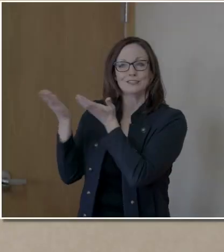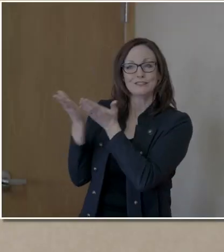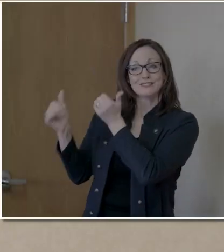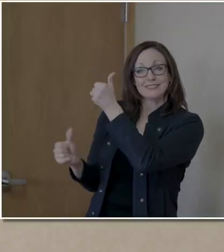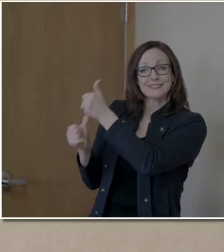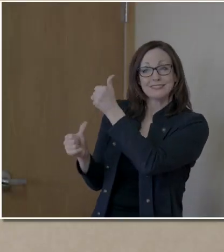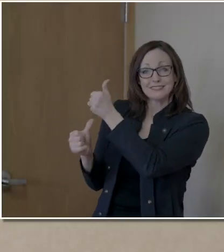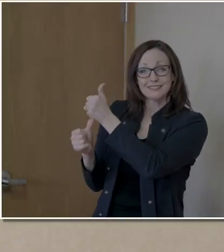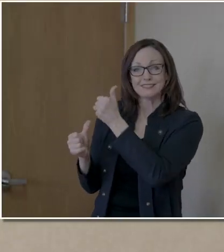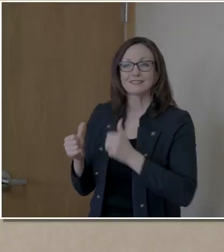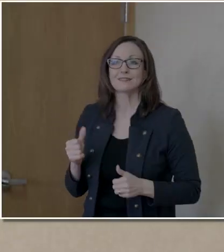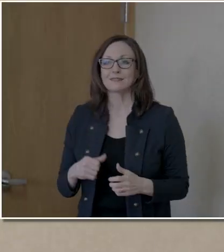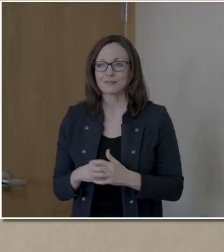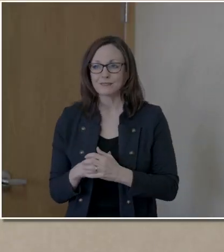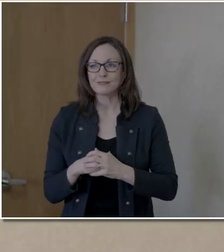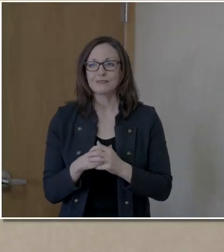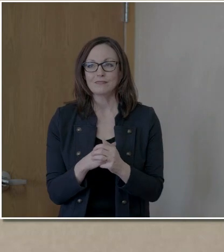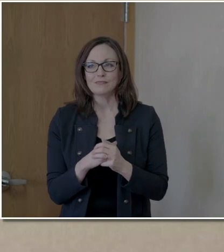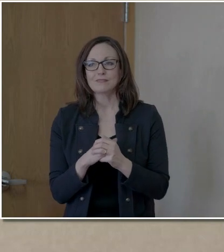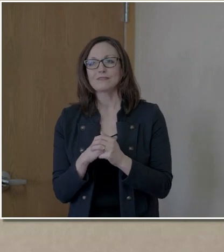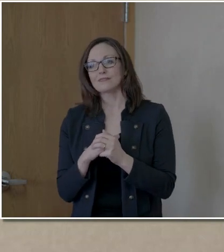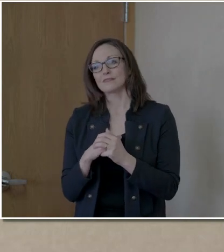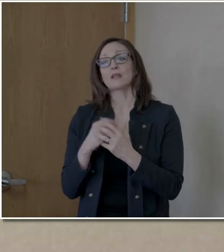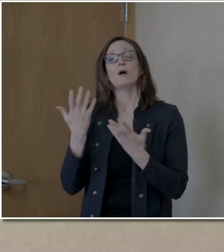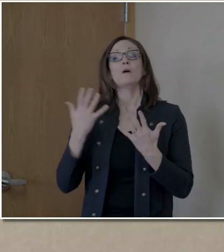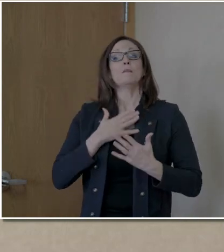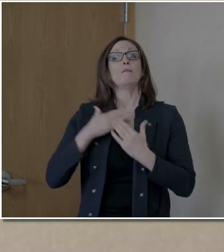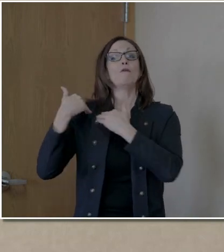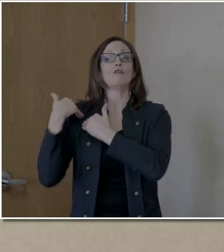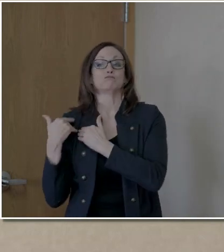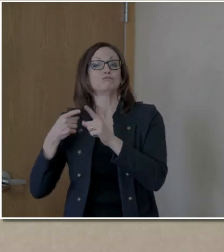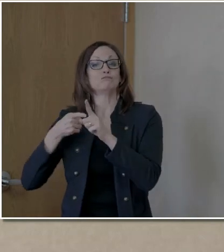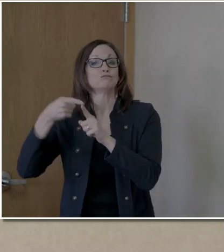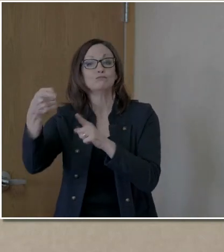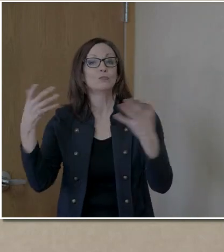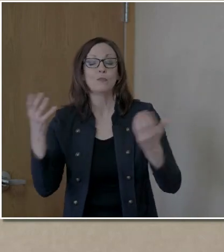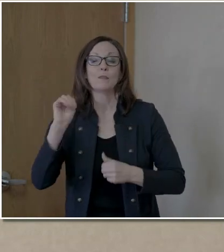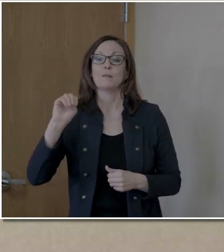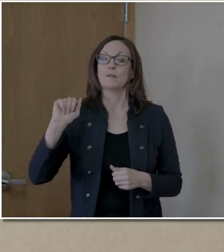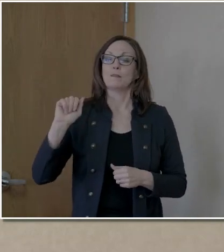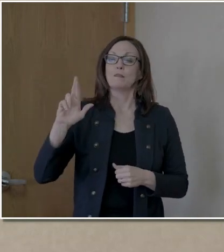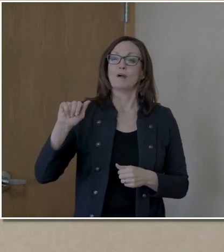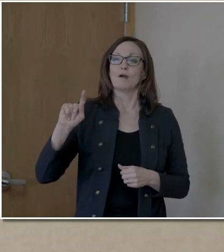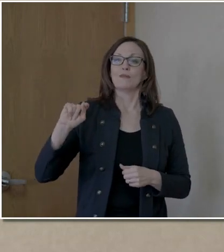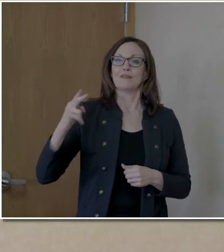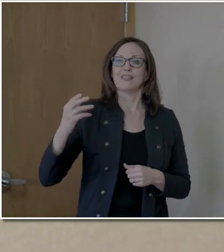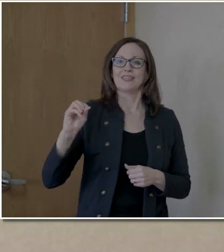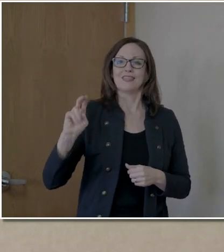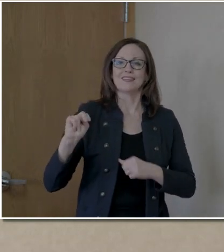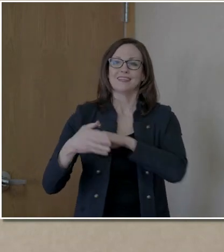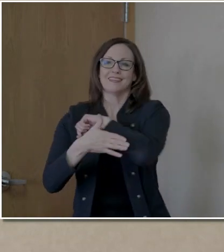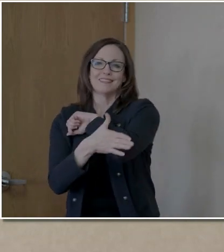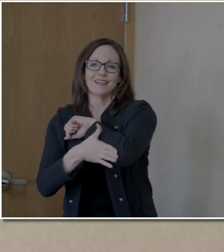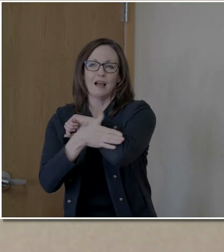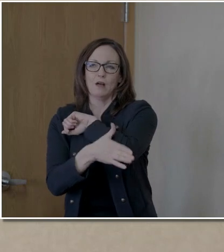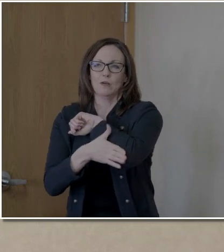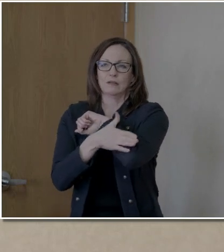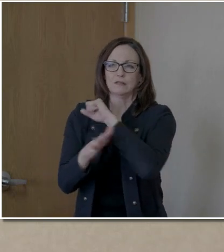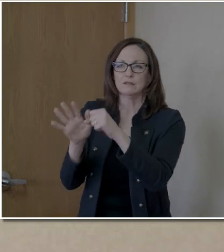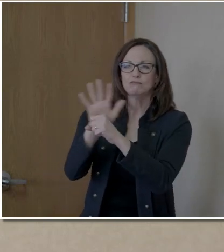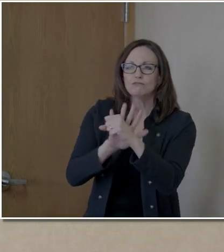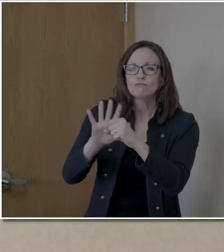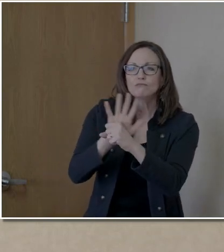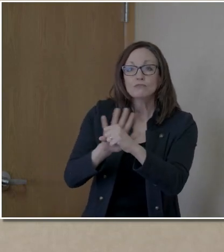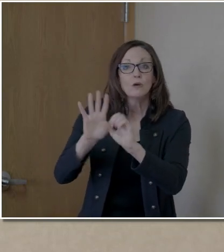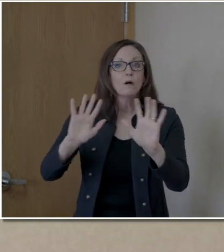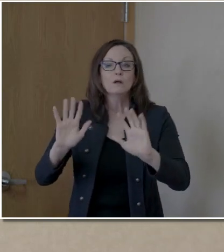Wausau. During that time, we prepared pandemic influenza plans and exercised them on a regular basis. And every time